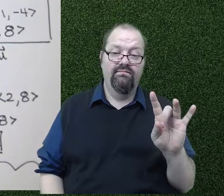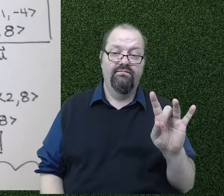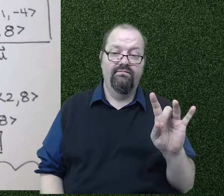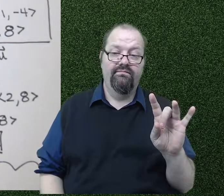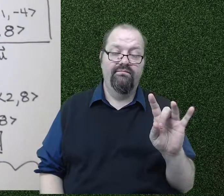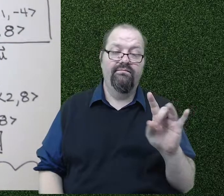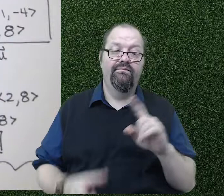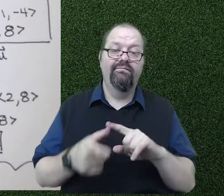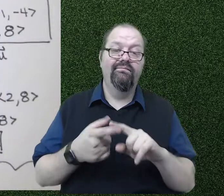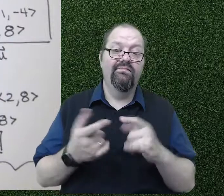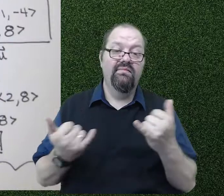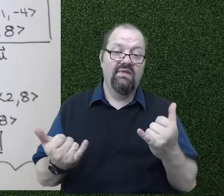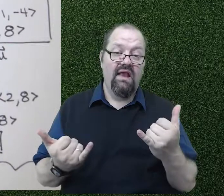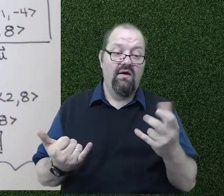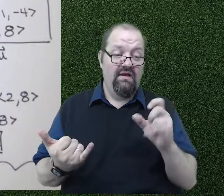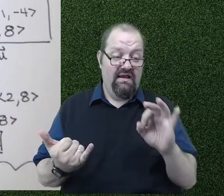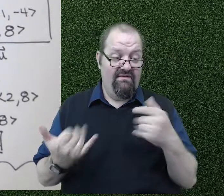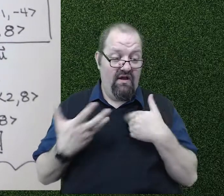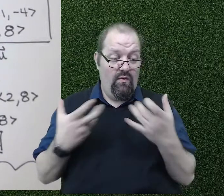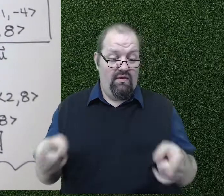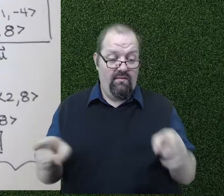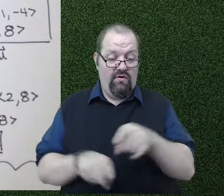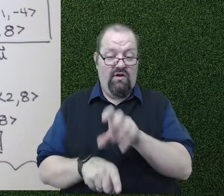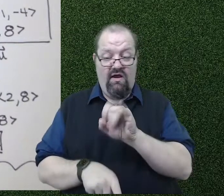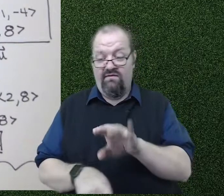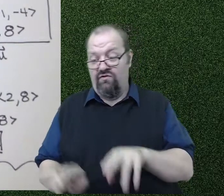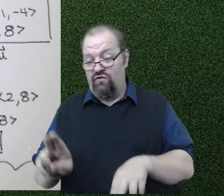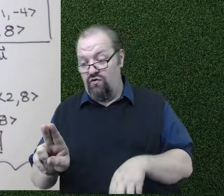And then if I want the projection of U onto V,